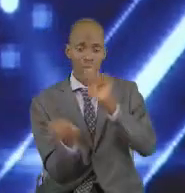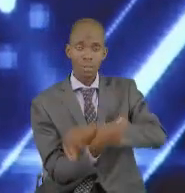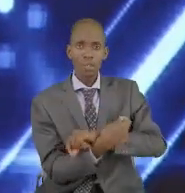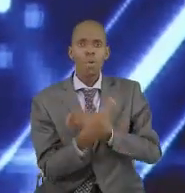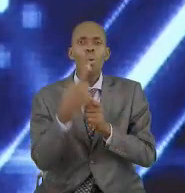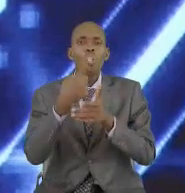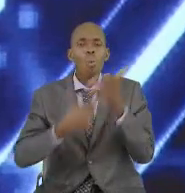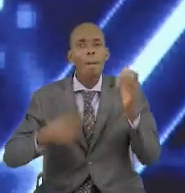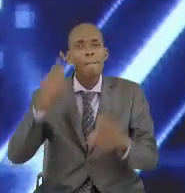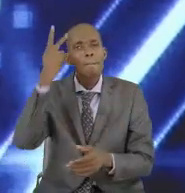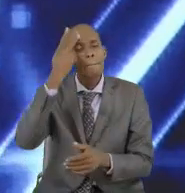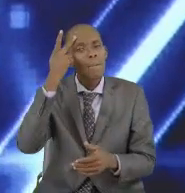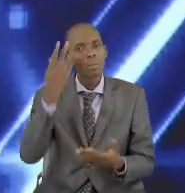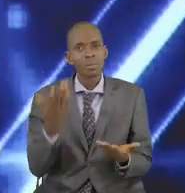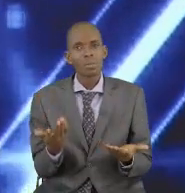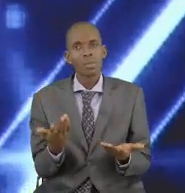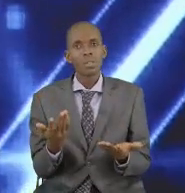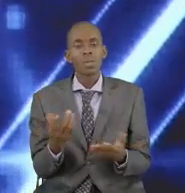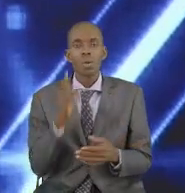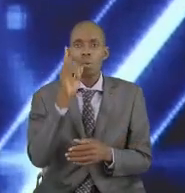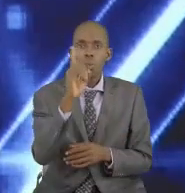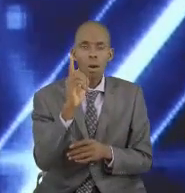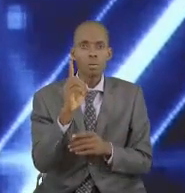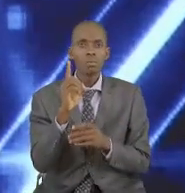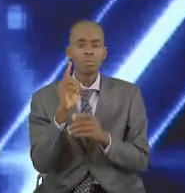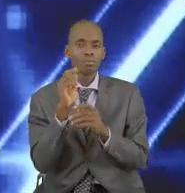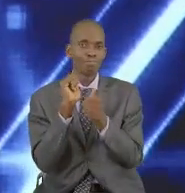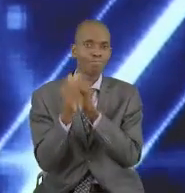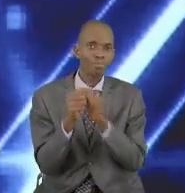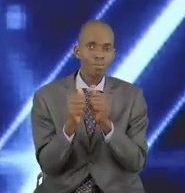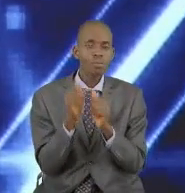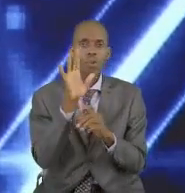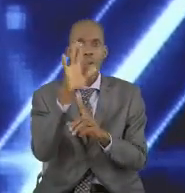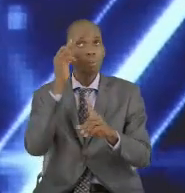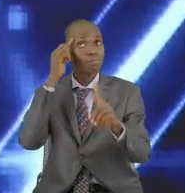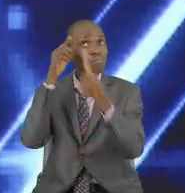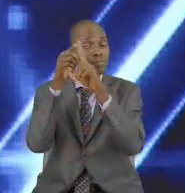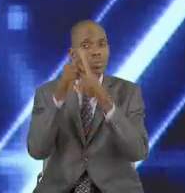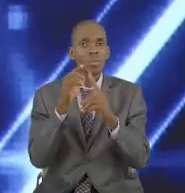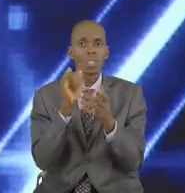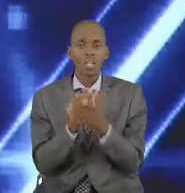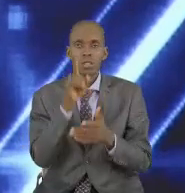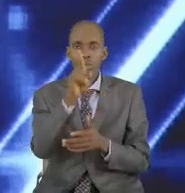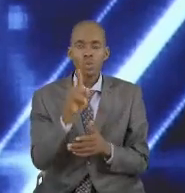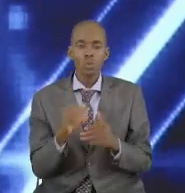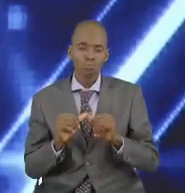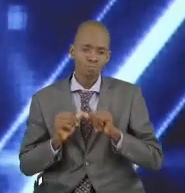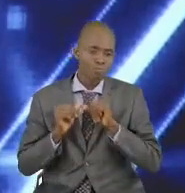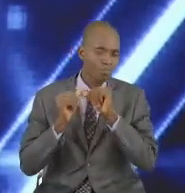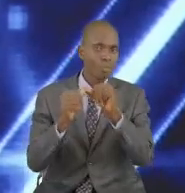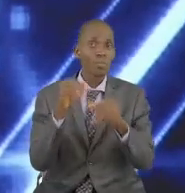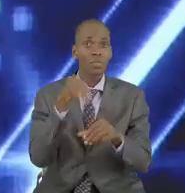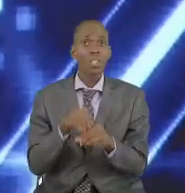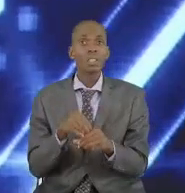purpose and one pursuit and one thing in which you persevere, the service of